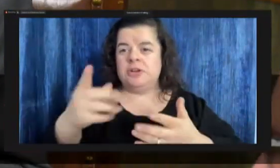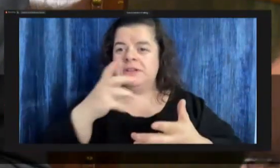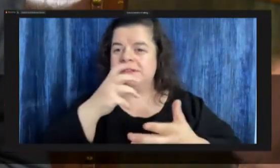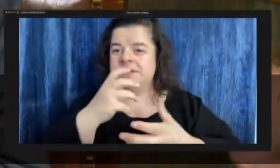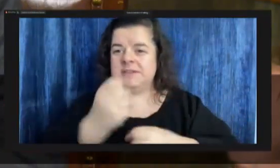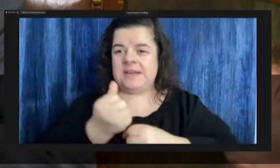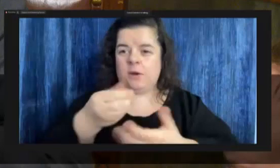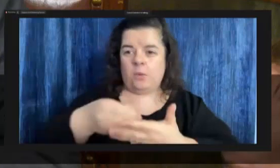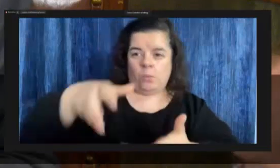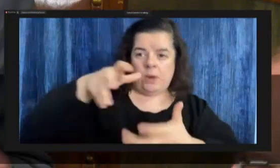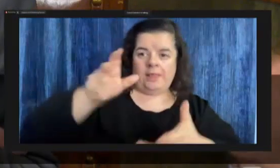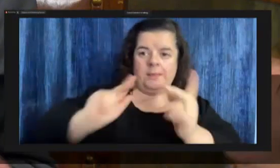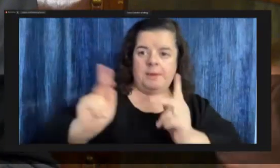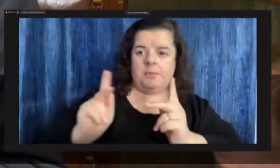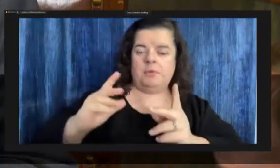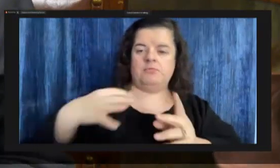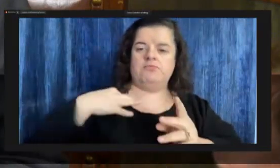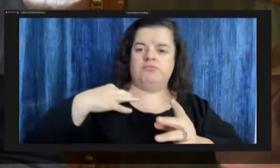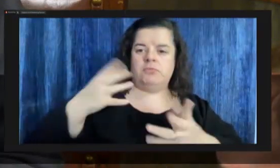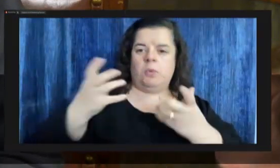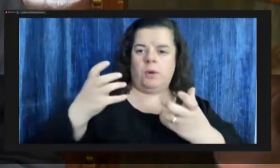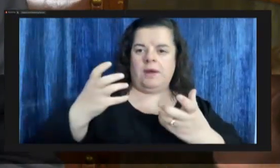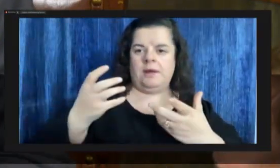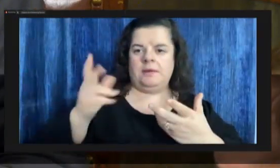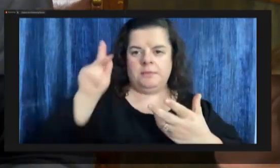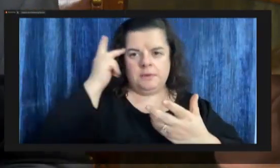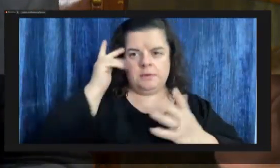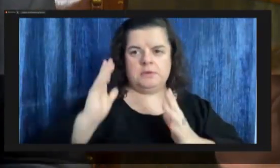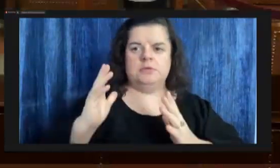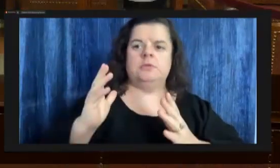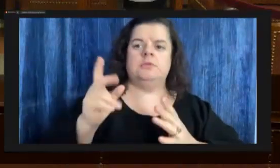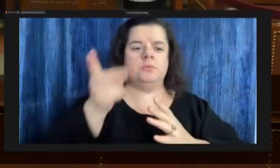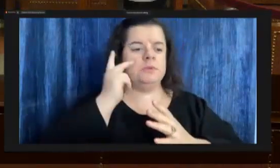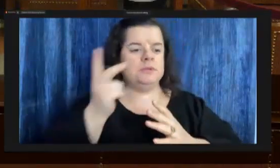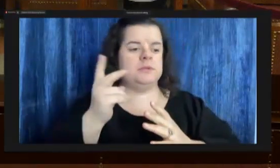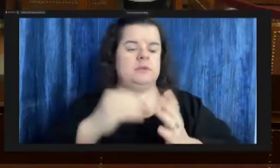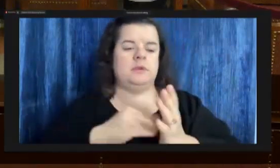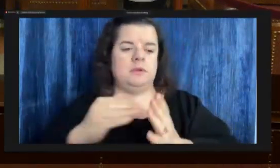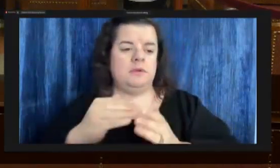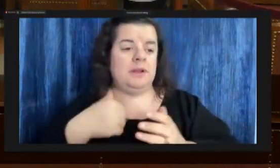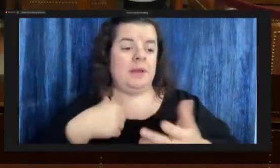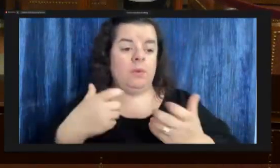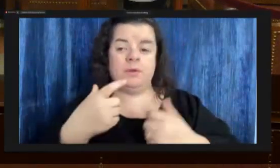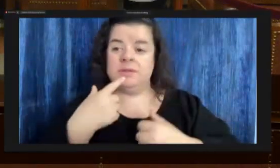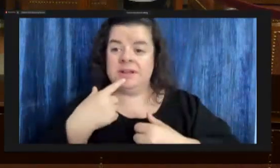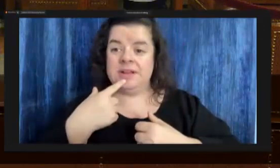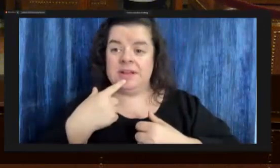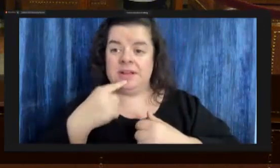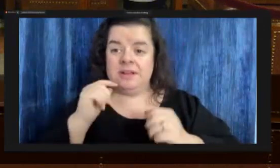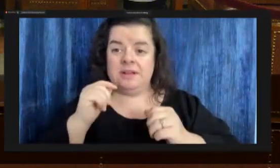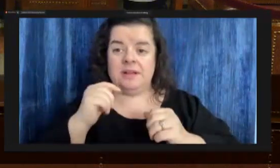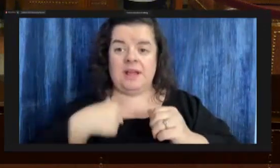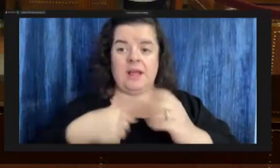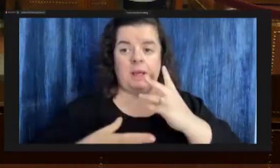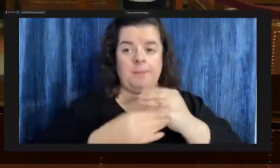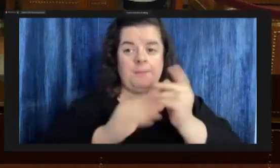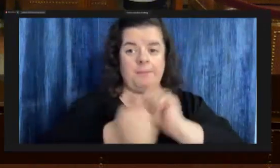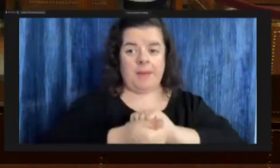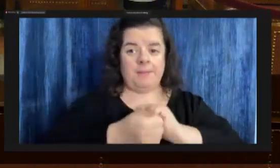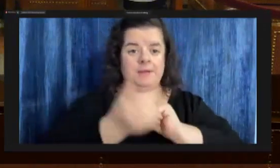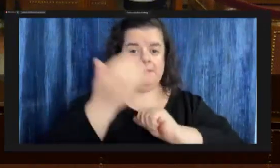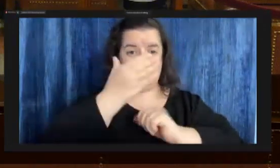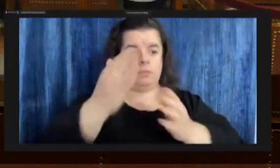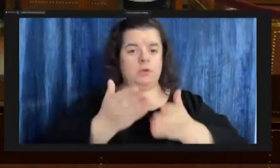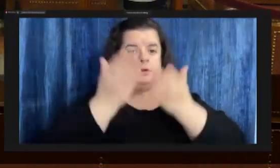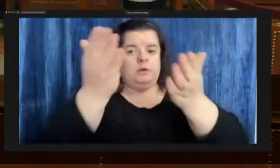right? Which we see all the time. So I would just want to say, can I just say, I just put the amendment forward just